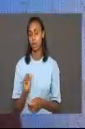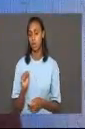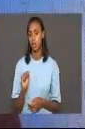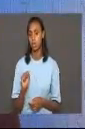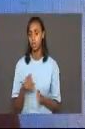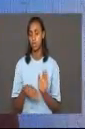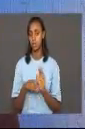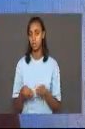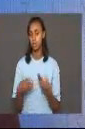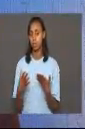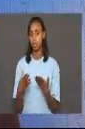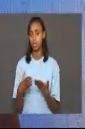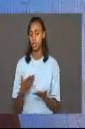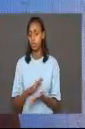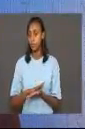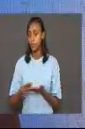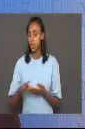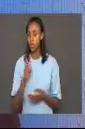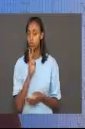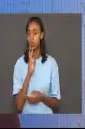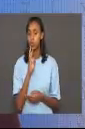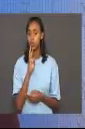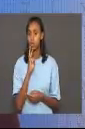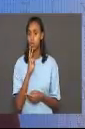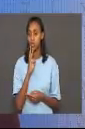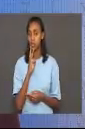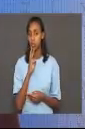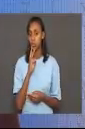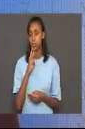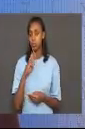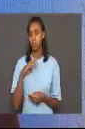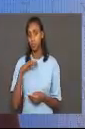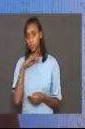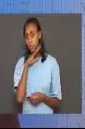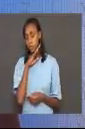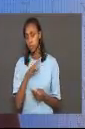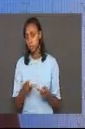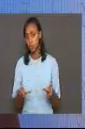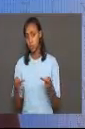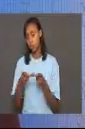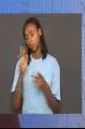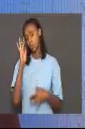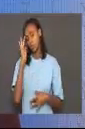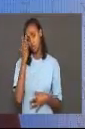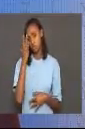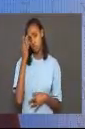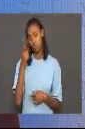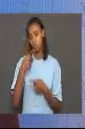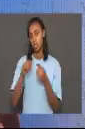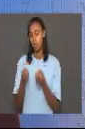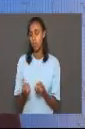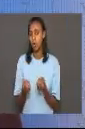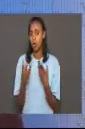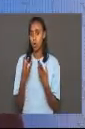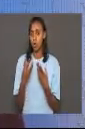As supplies of fresh water dwindle, sanitation will worsen and diseases will